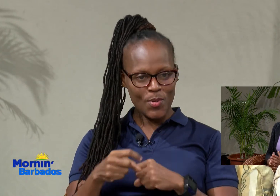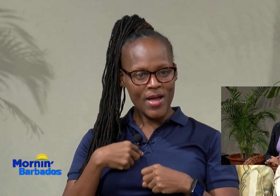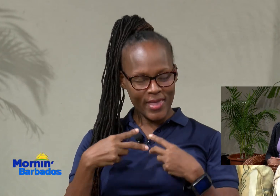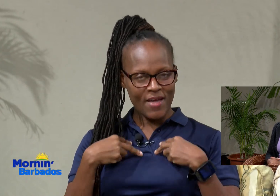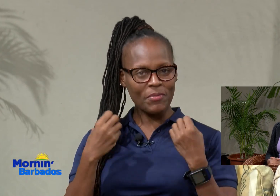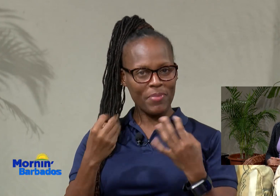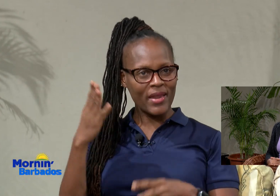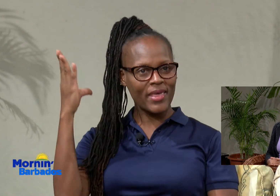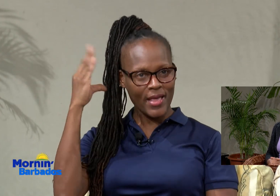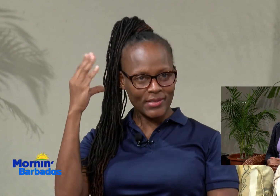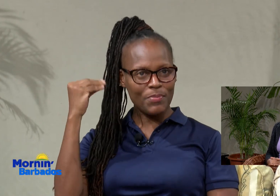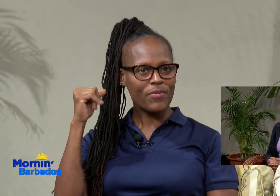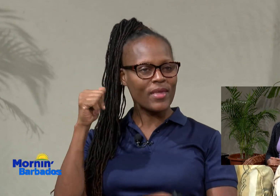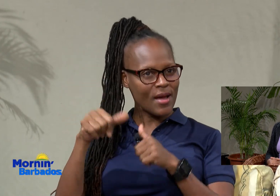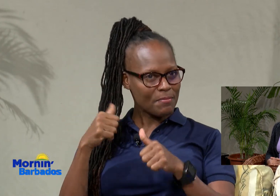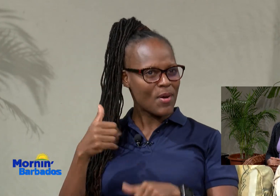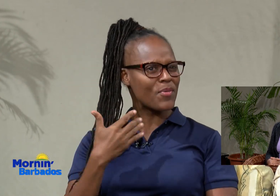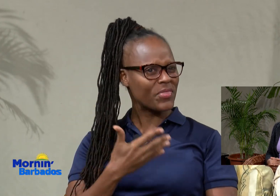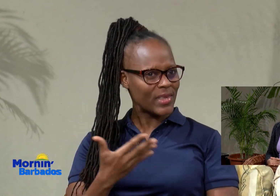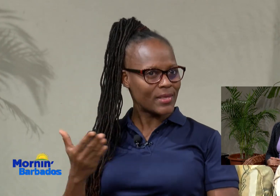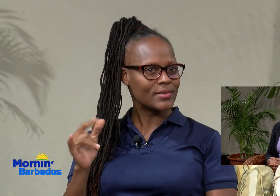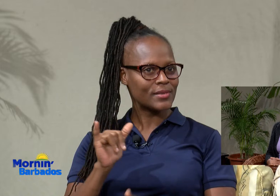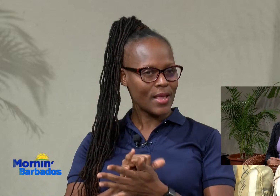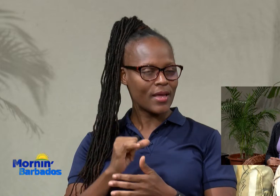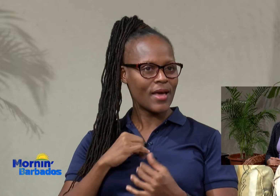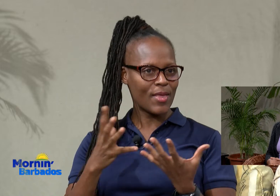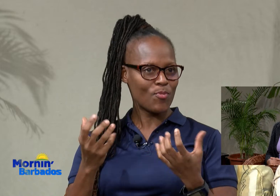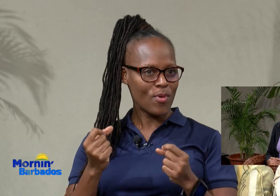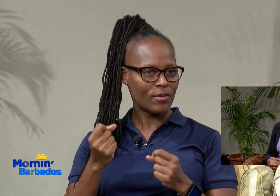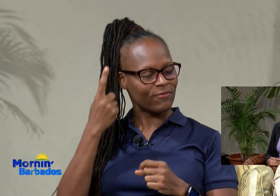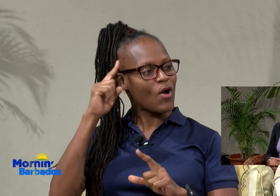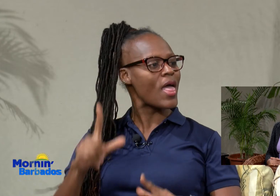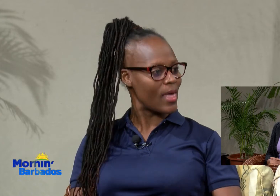That's also why I'm able to lip